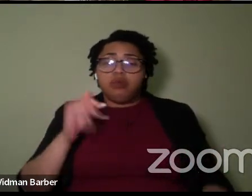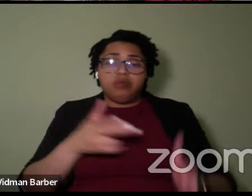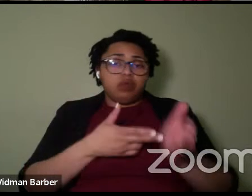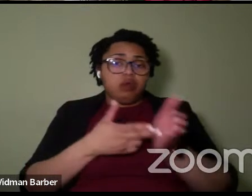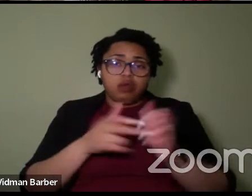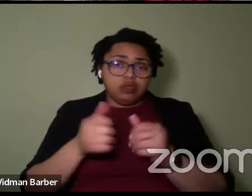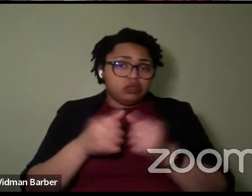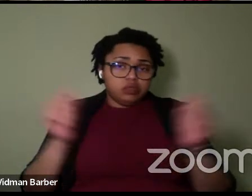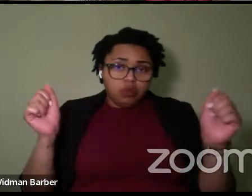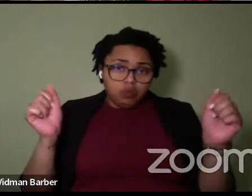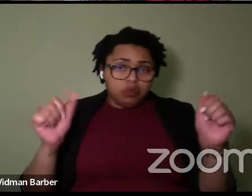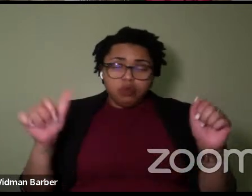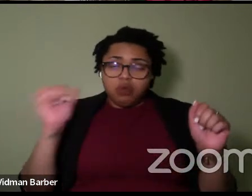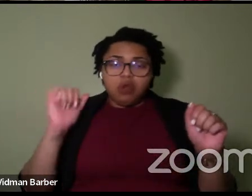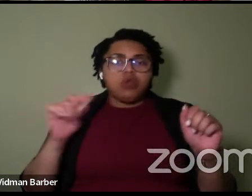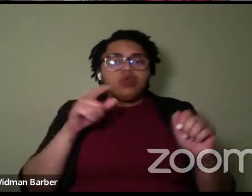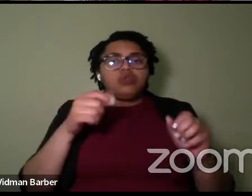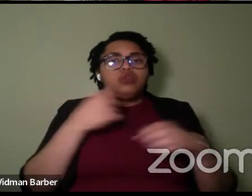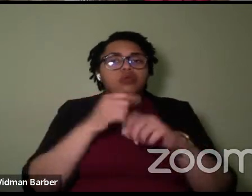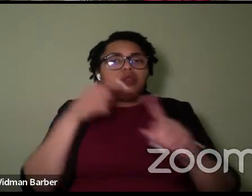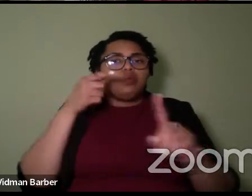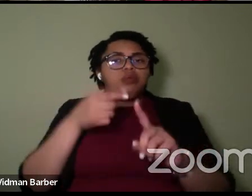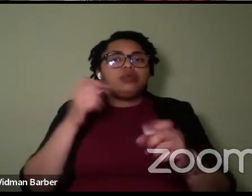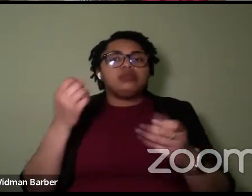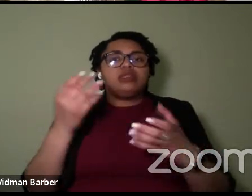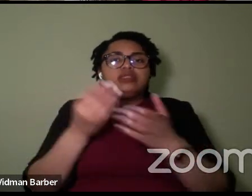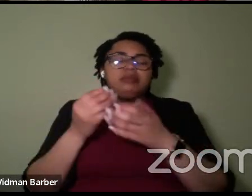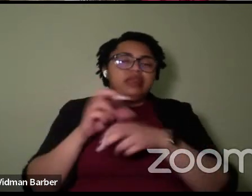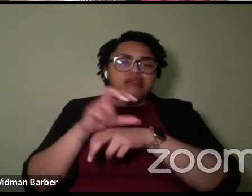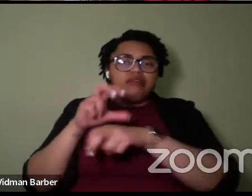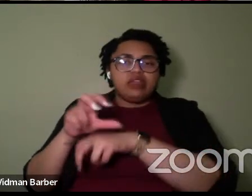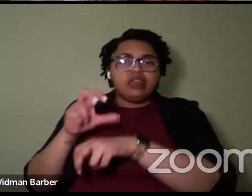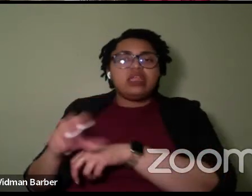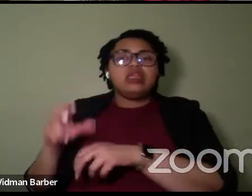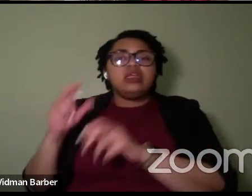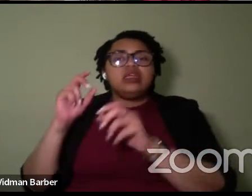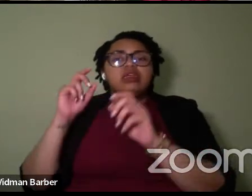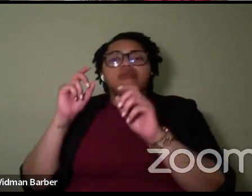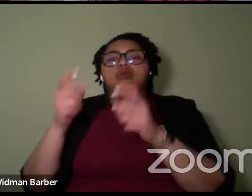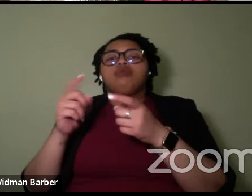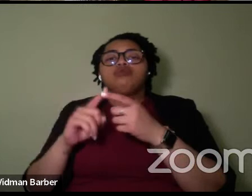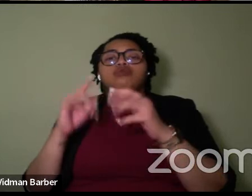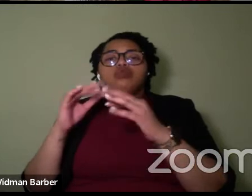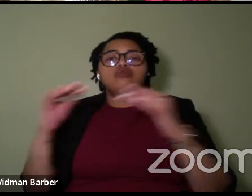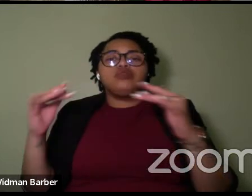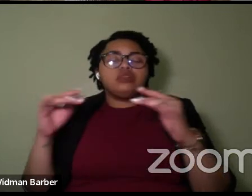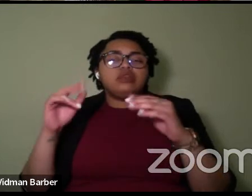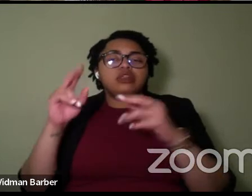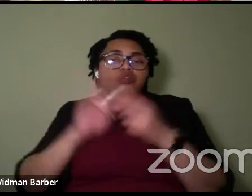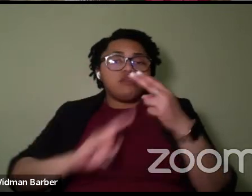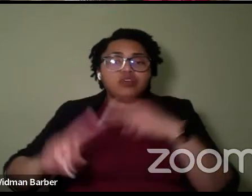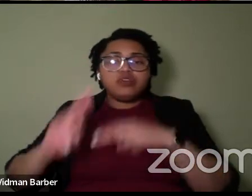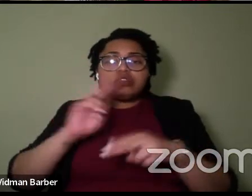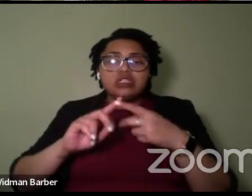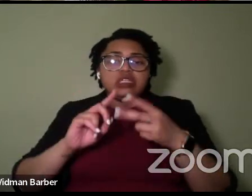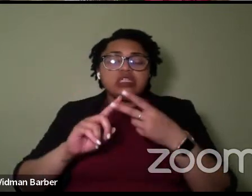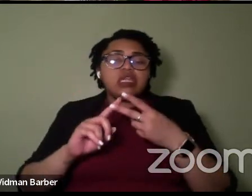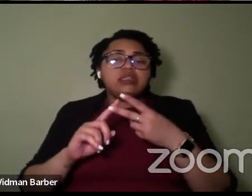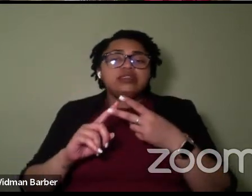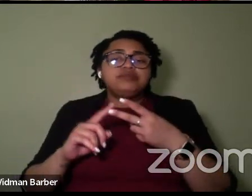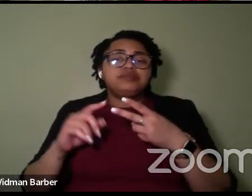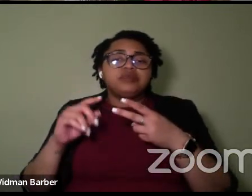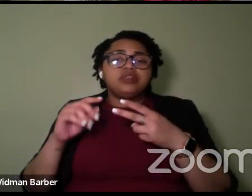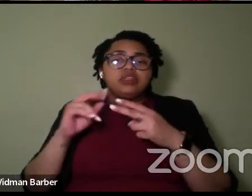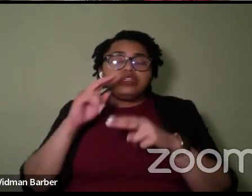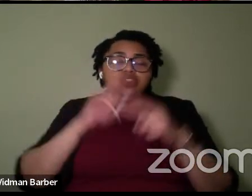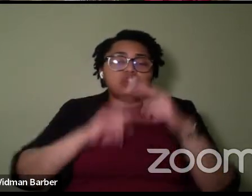there's lots of funding now going into diversifying universities, diversifying disciplinary societies,